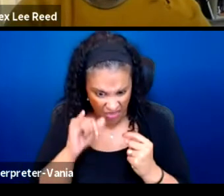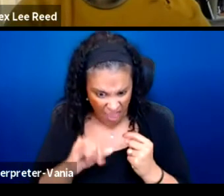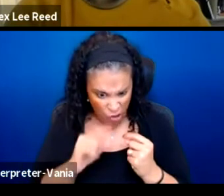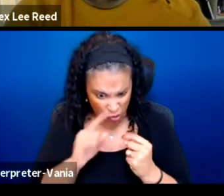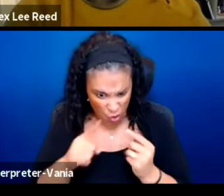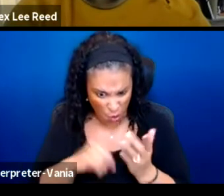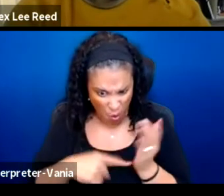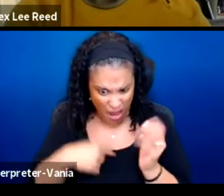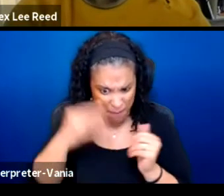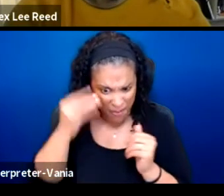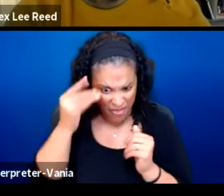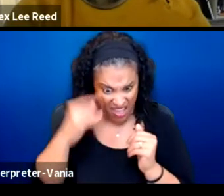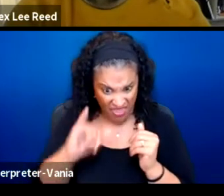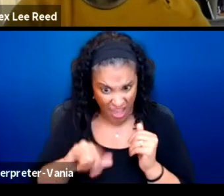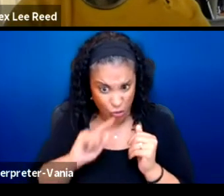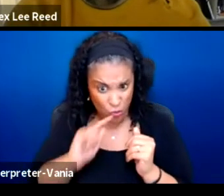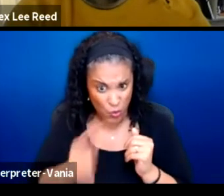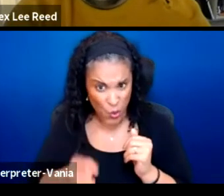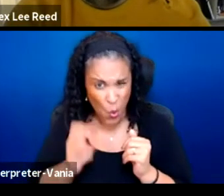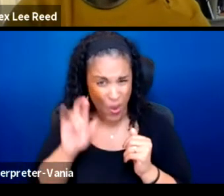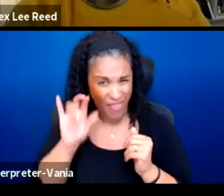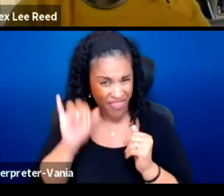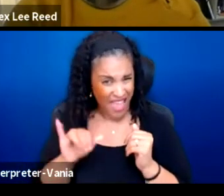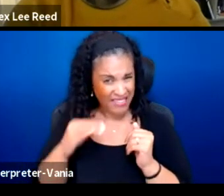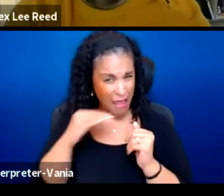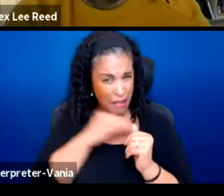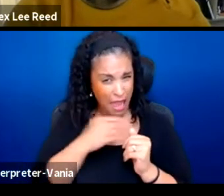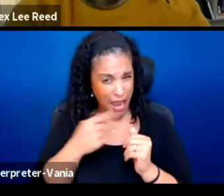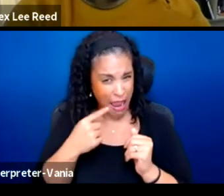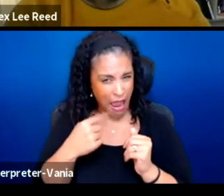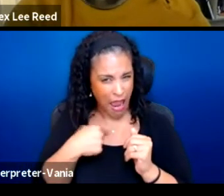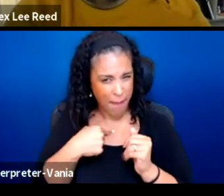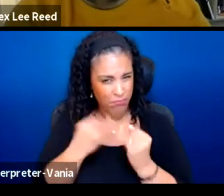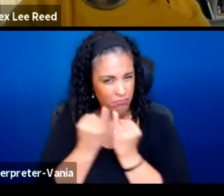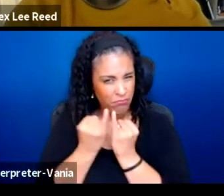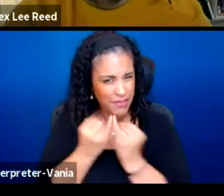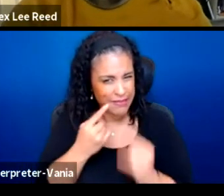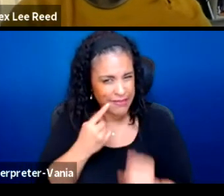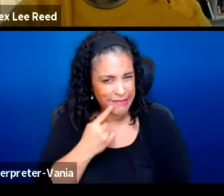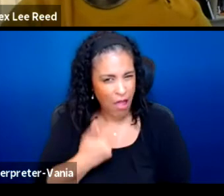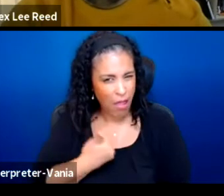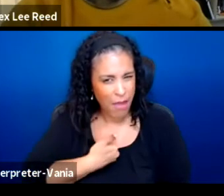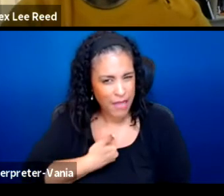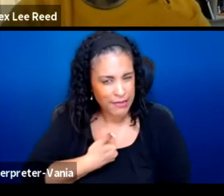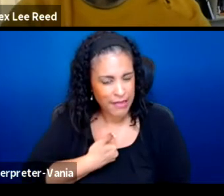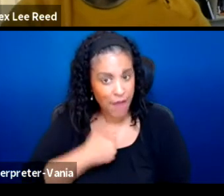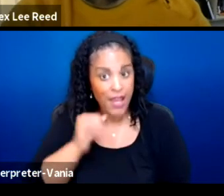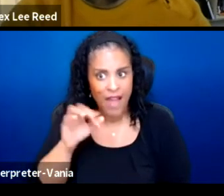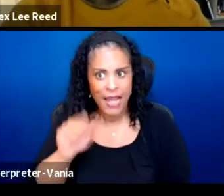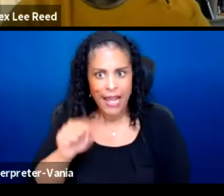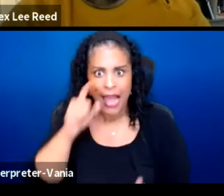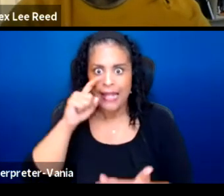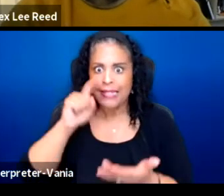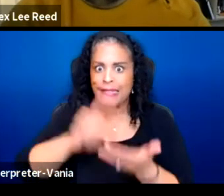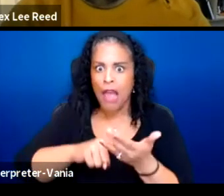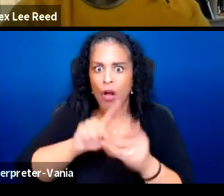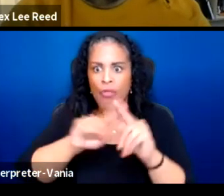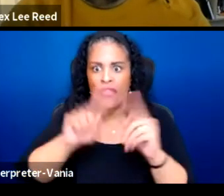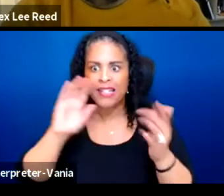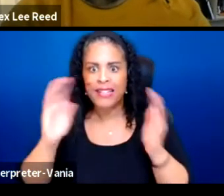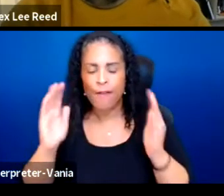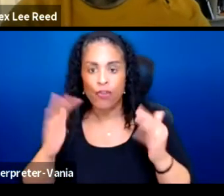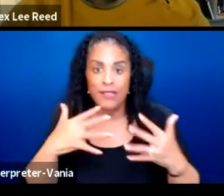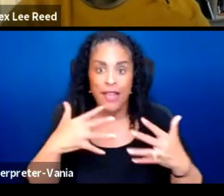is it really true? Or is it a lie that I'm telling myself? And if I can discern the difference between a fear,